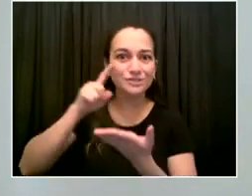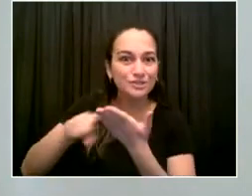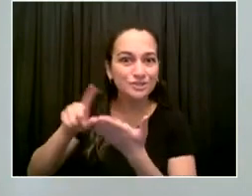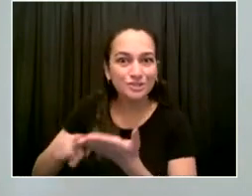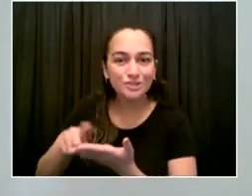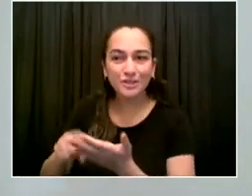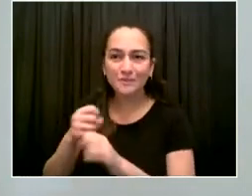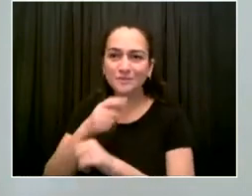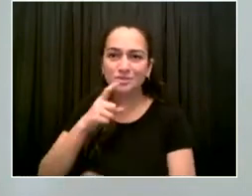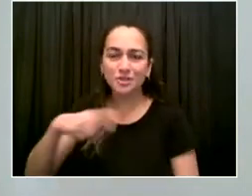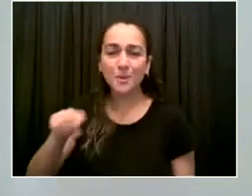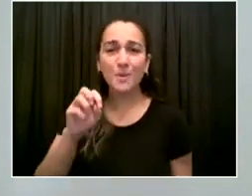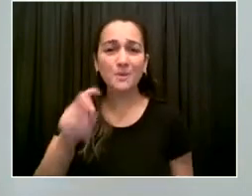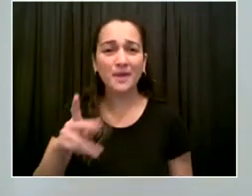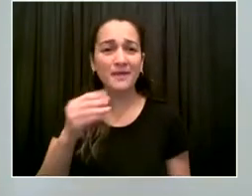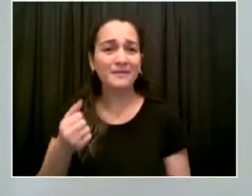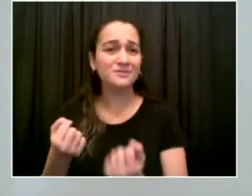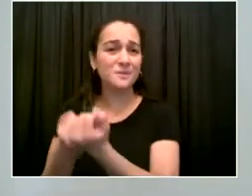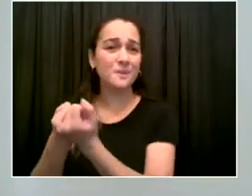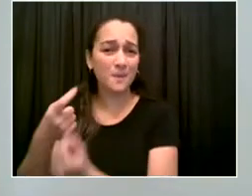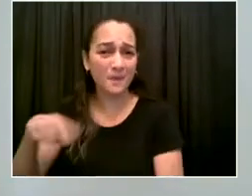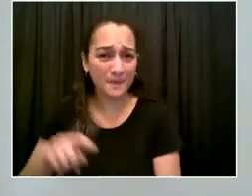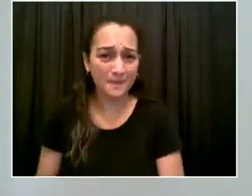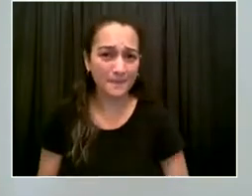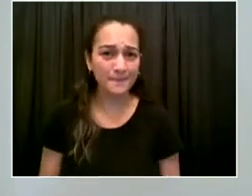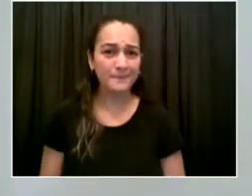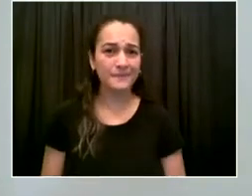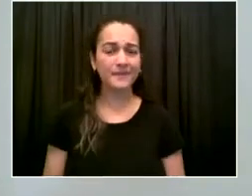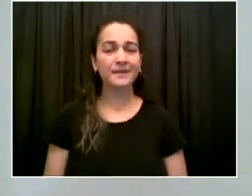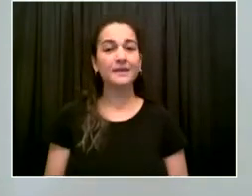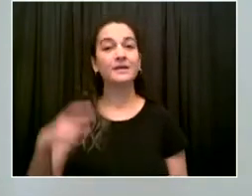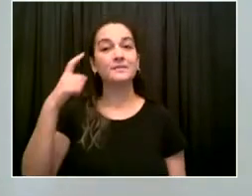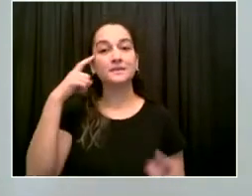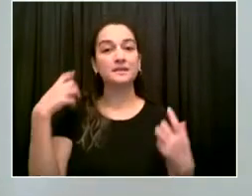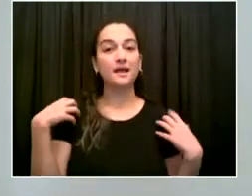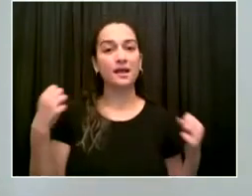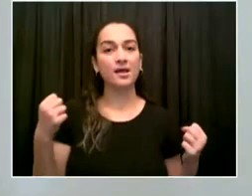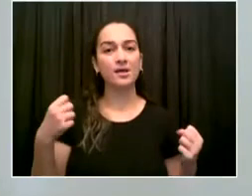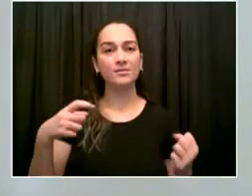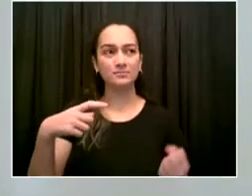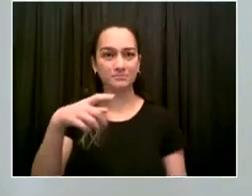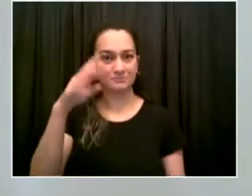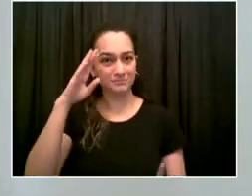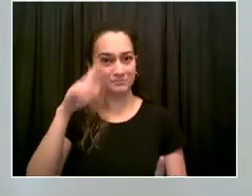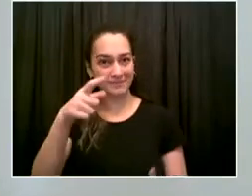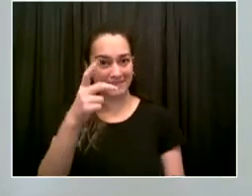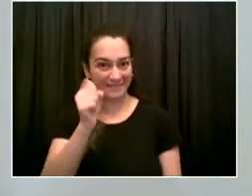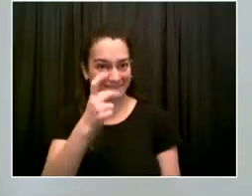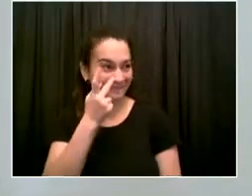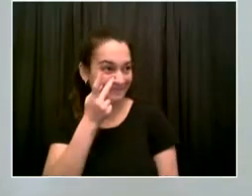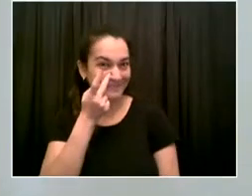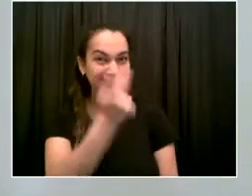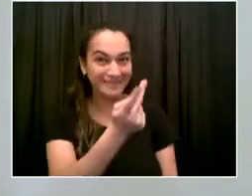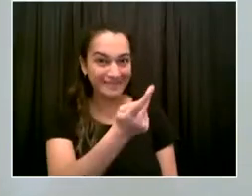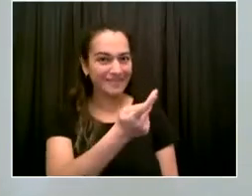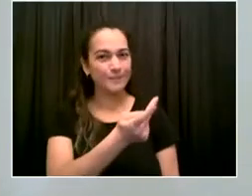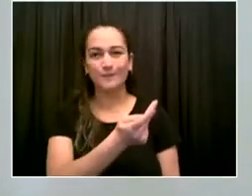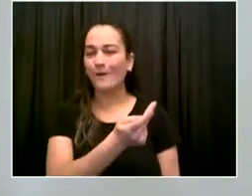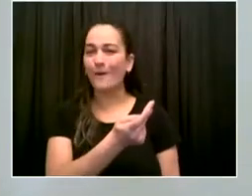see a broken arm. You can't always see mental health. But I'm looking forward to more and